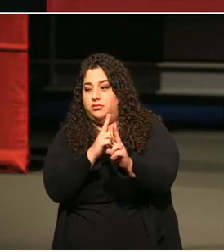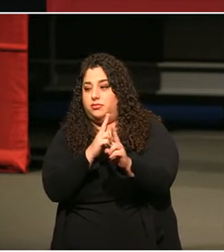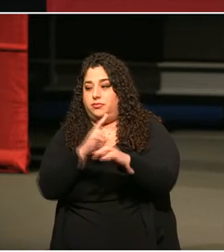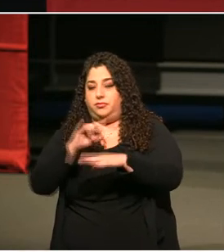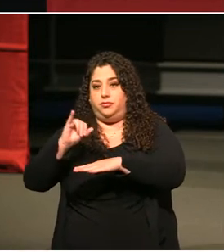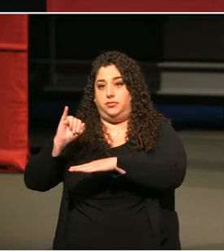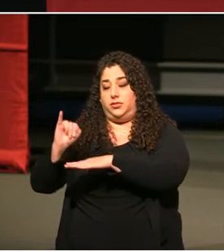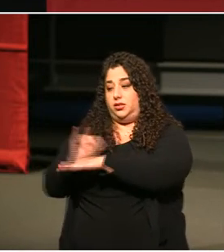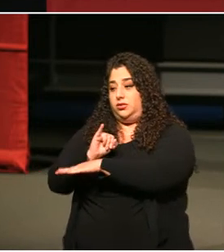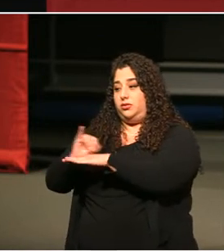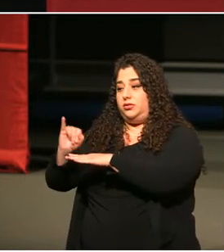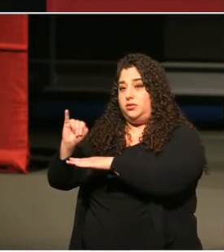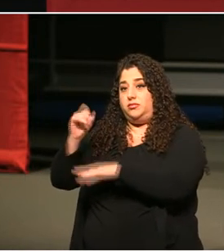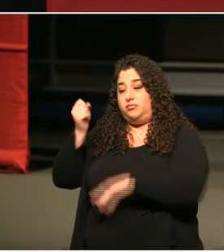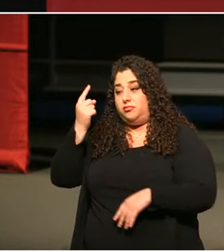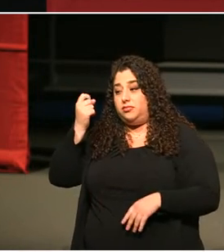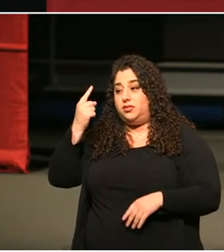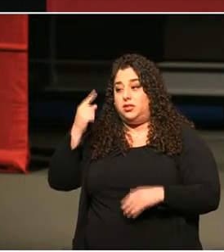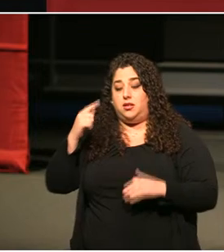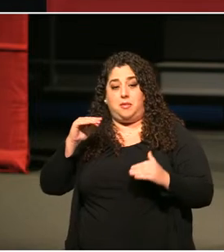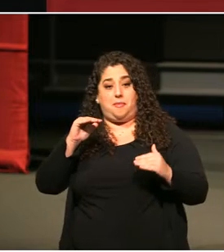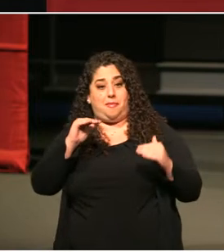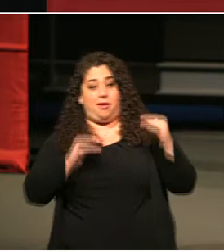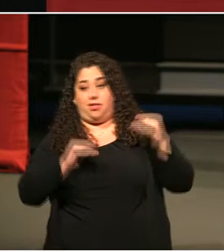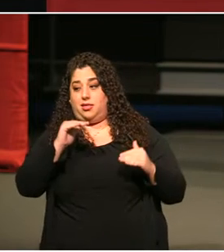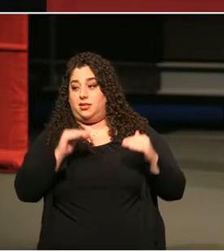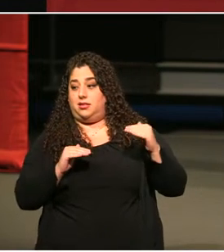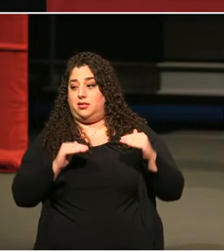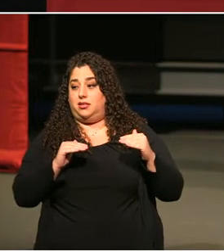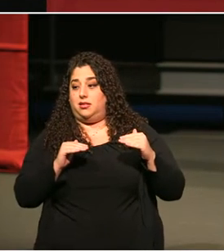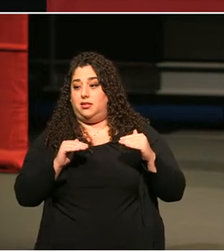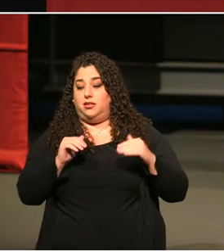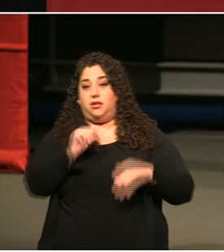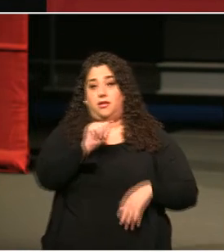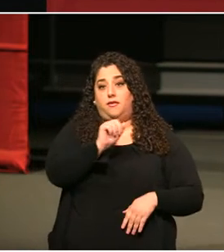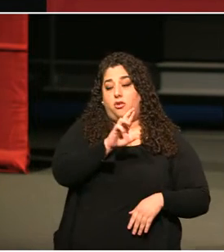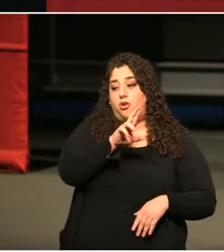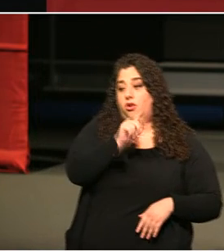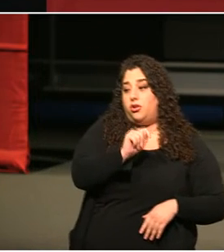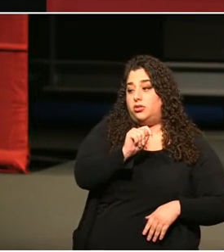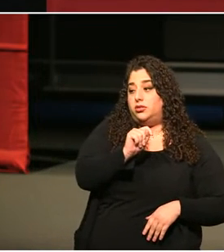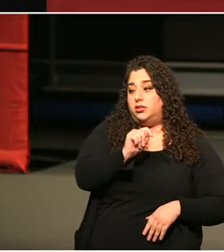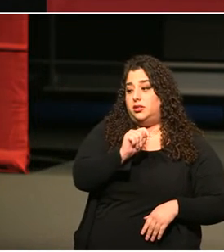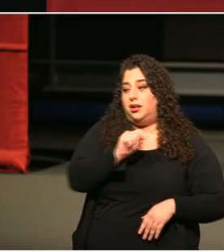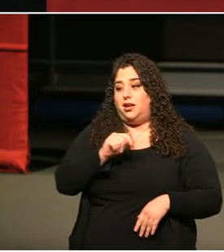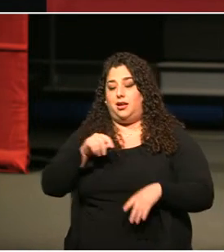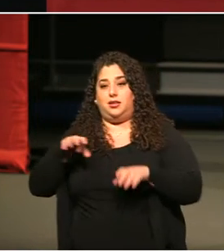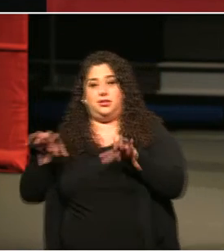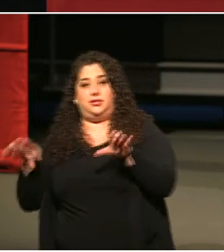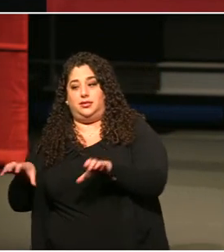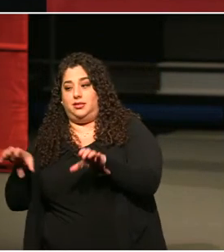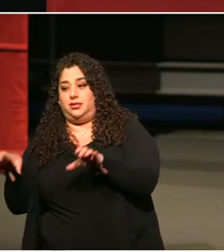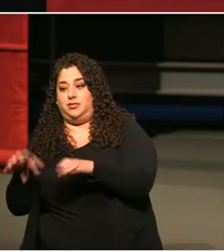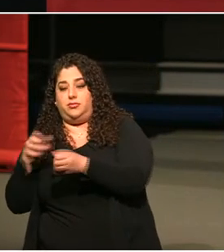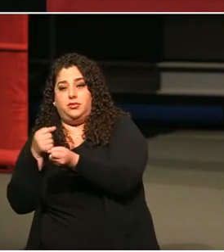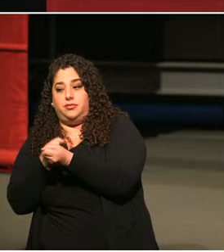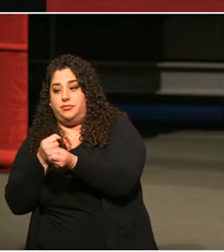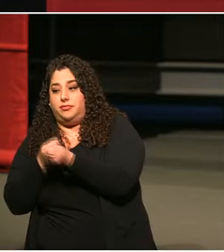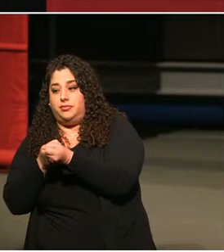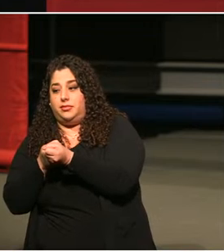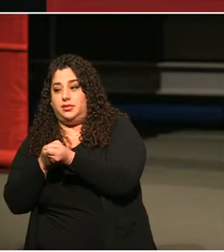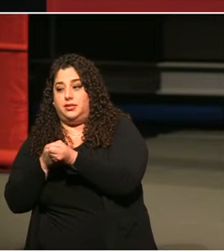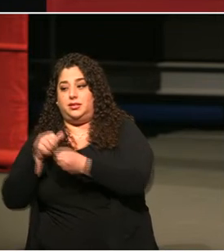and activism to be a driving force for progress. We hope you receive this letter in the spirit of